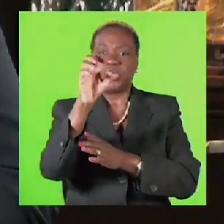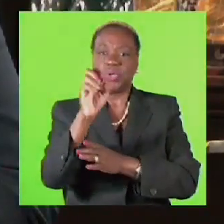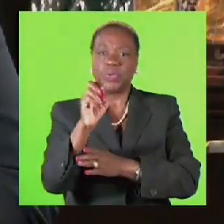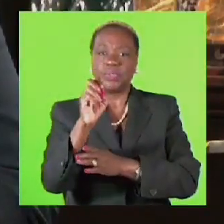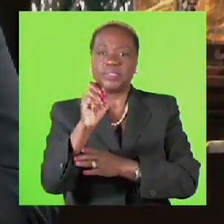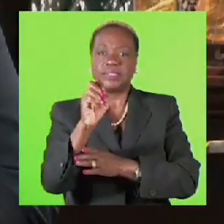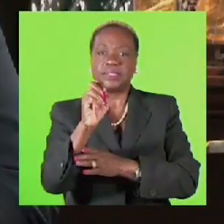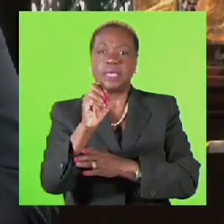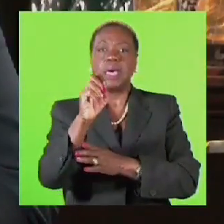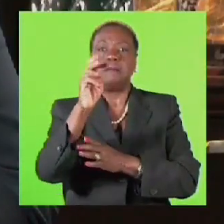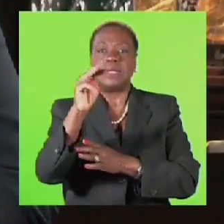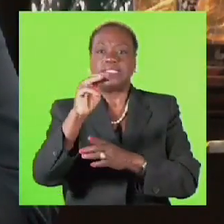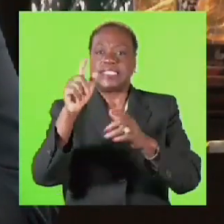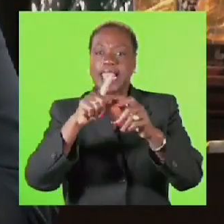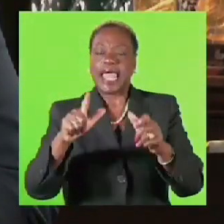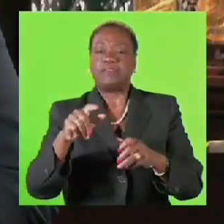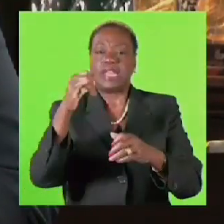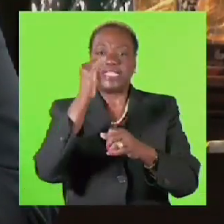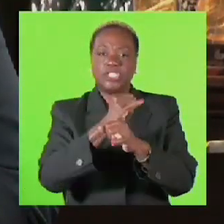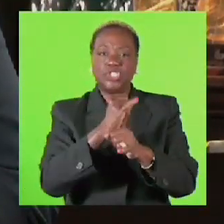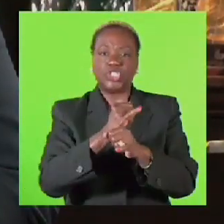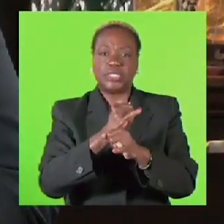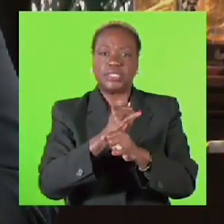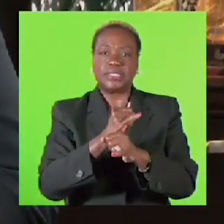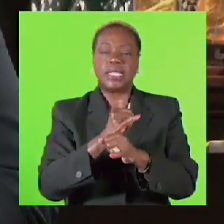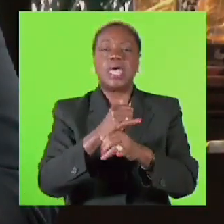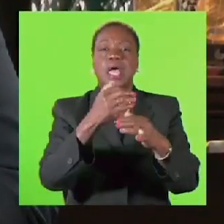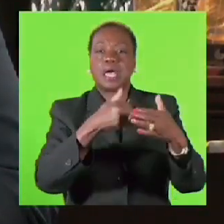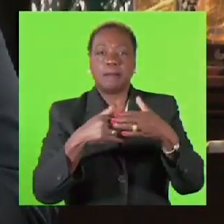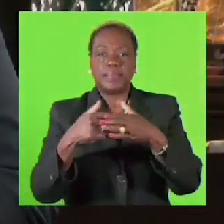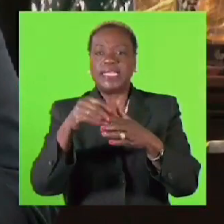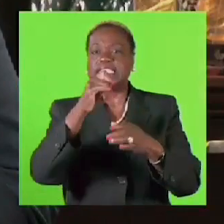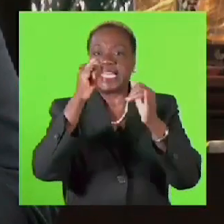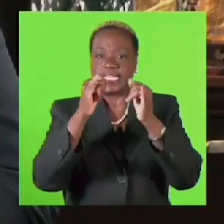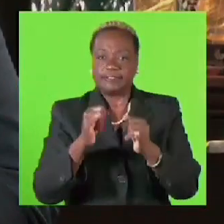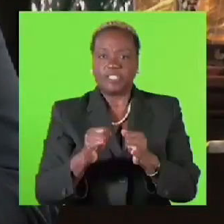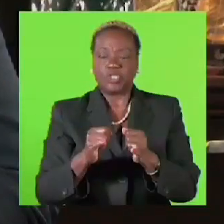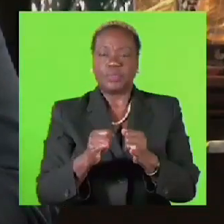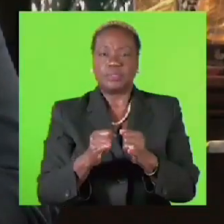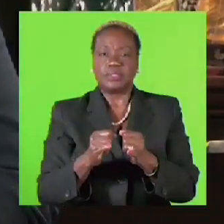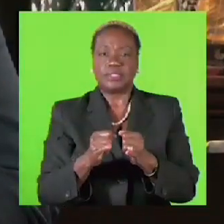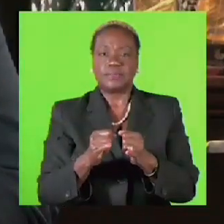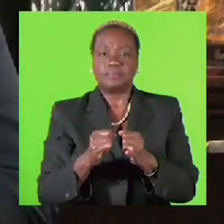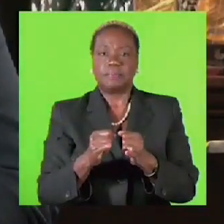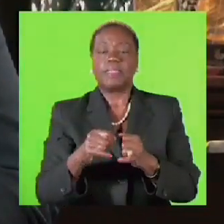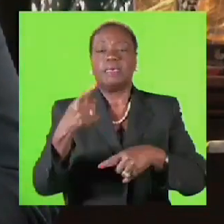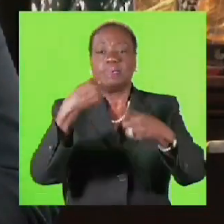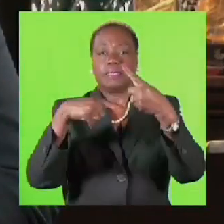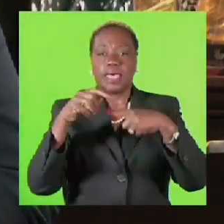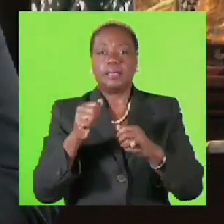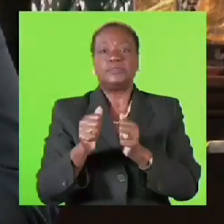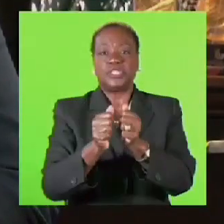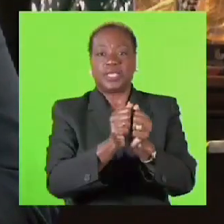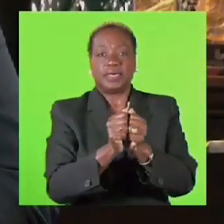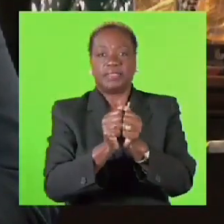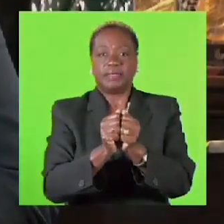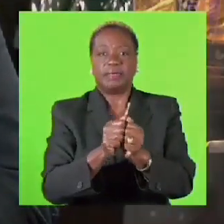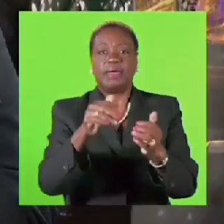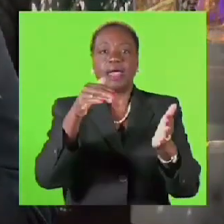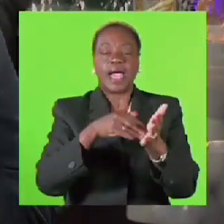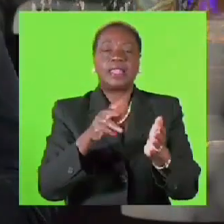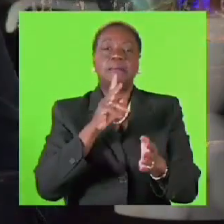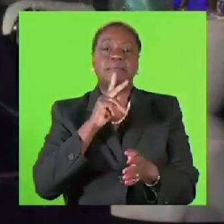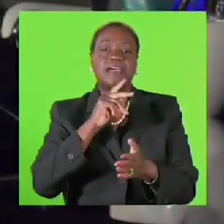NGOs, multilateral institutions, companies, and individuals came together at a